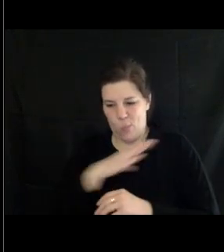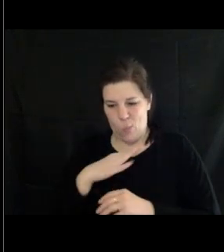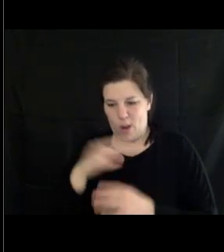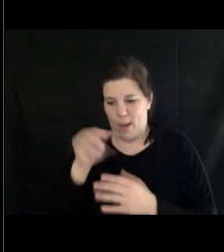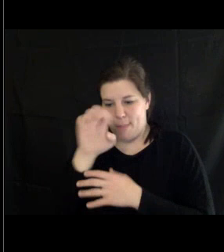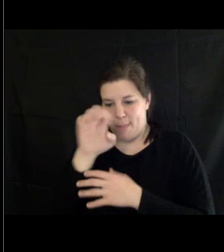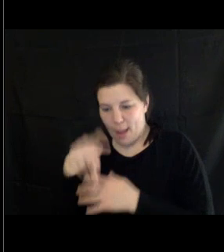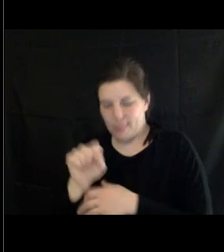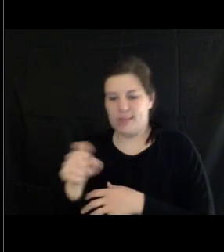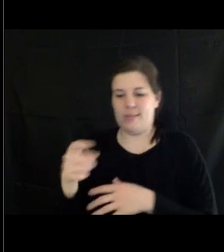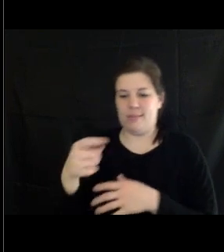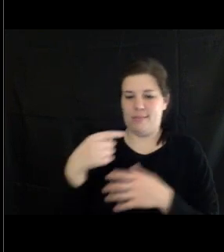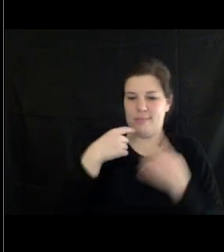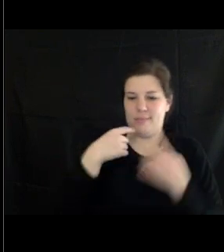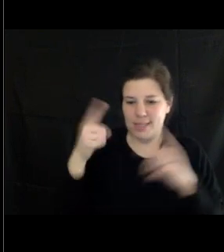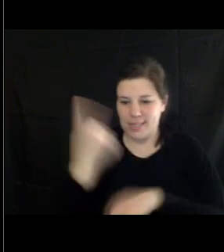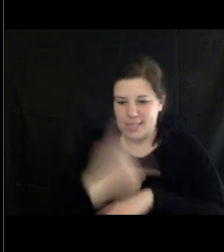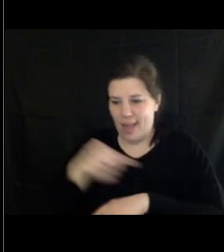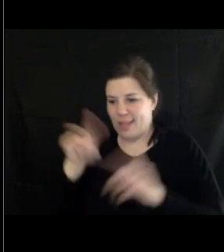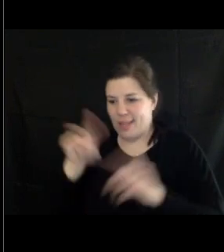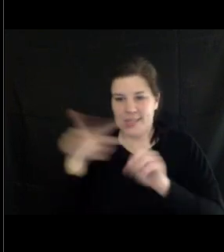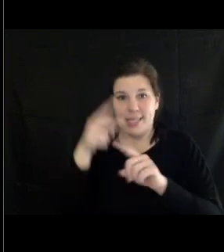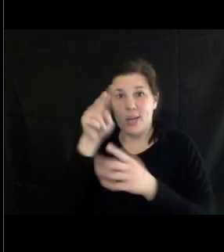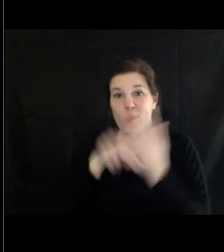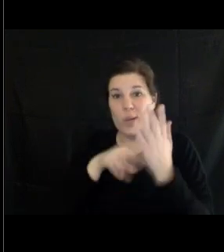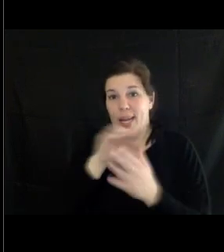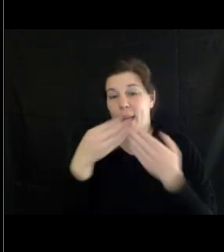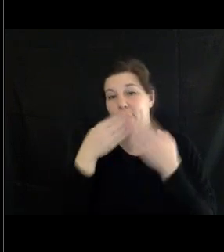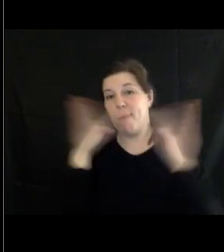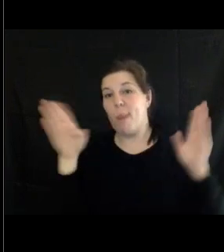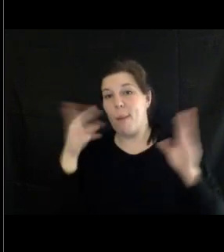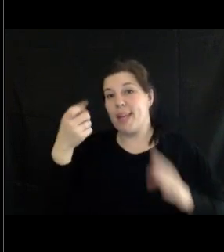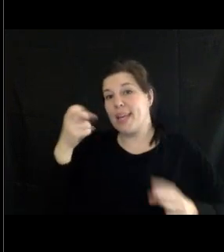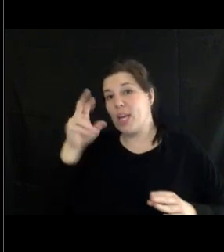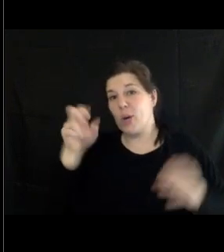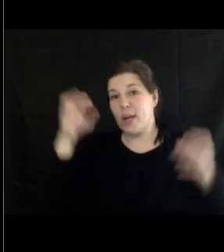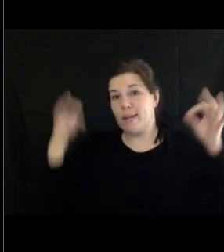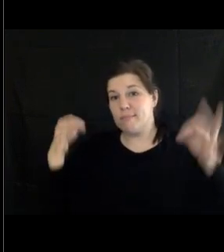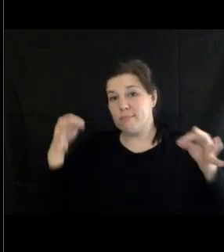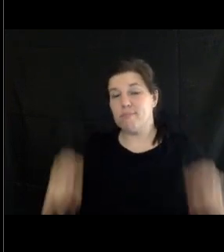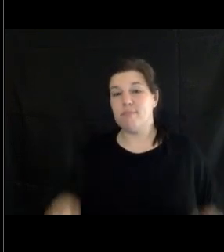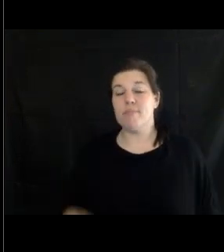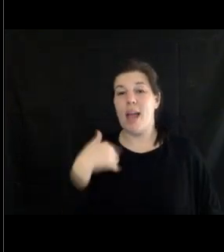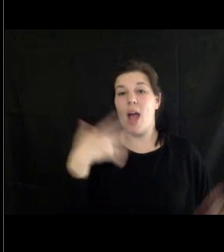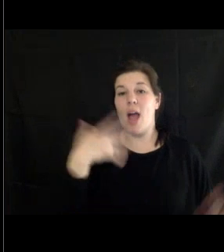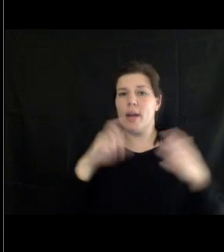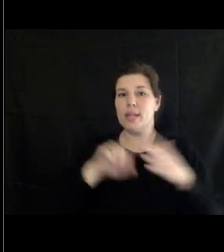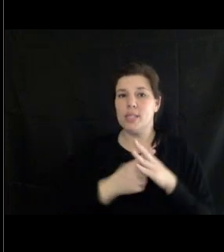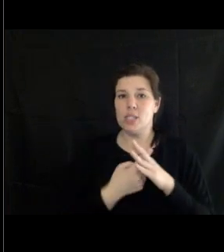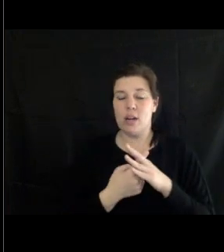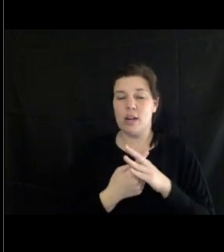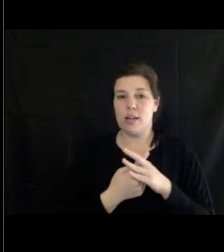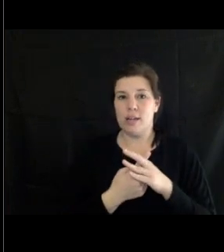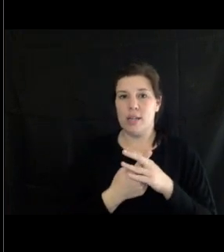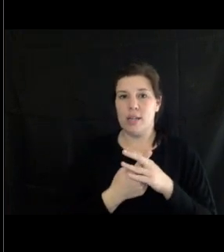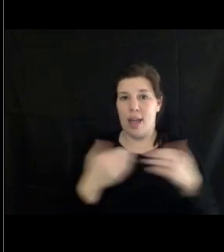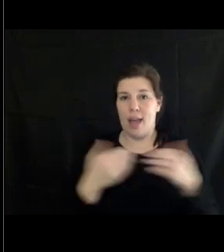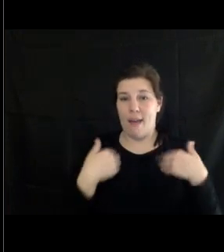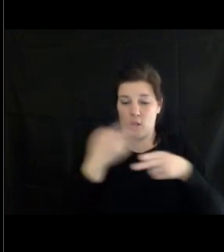effective date. This is the second reading, and this is a public hearing. All right. So the way I'd like to proceed is if we can have a short presentation